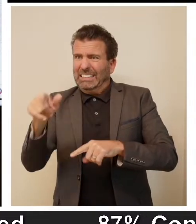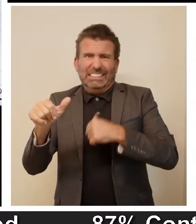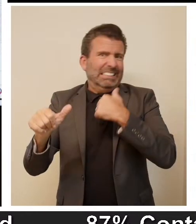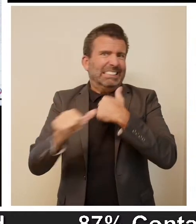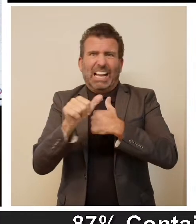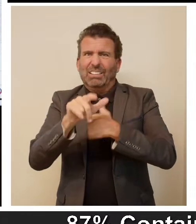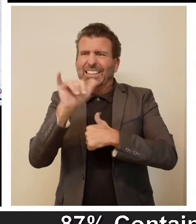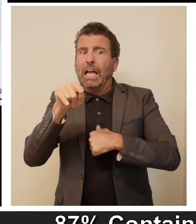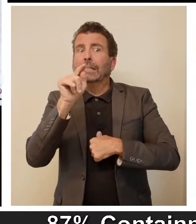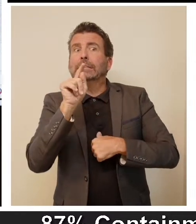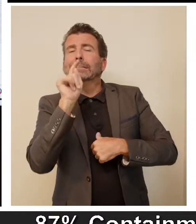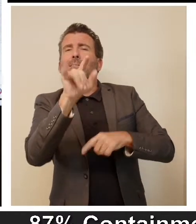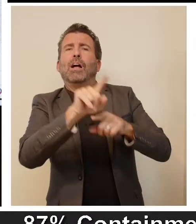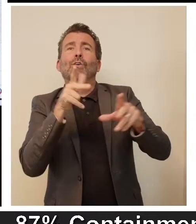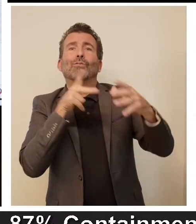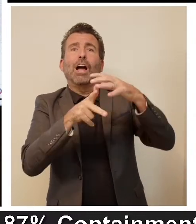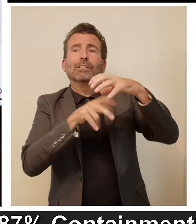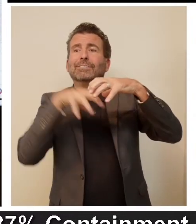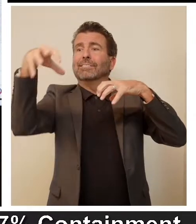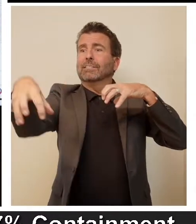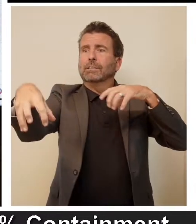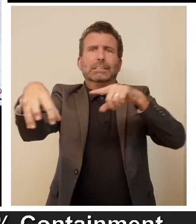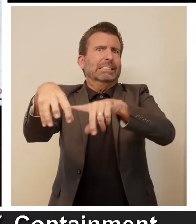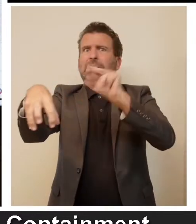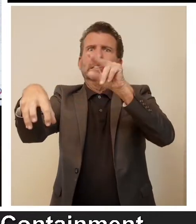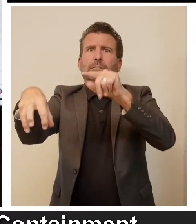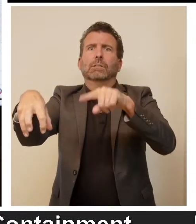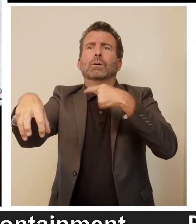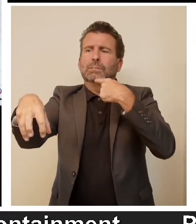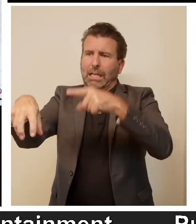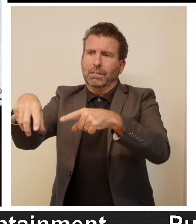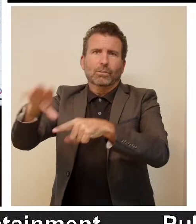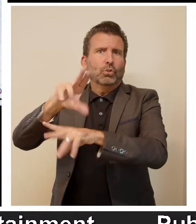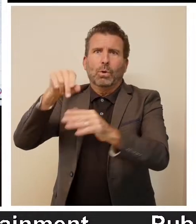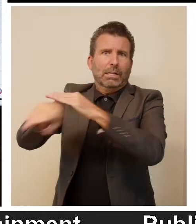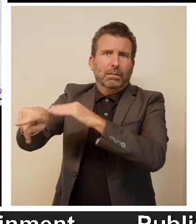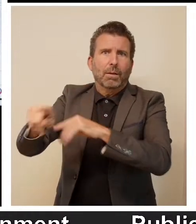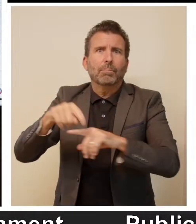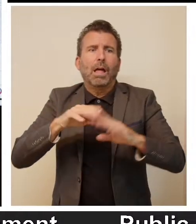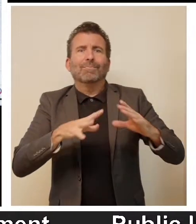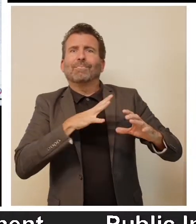10,000 properties have been assessed, and so far, county building and